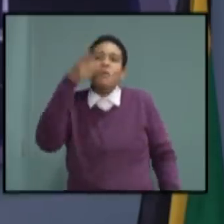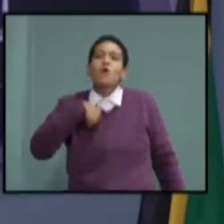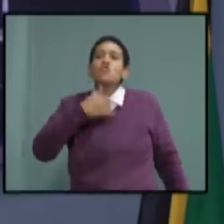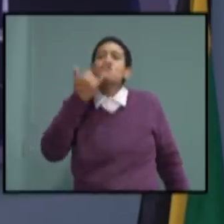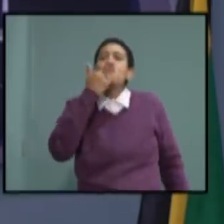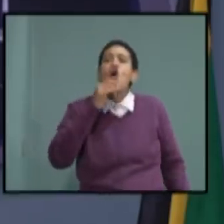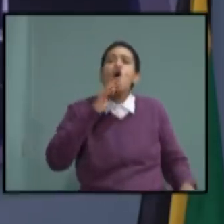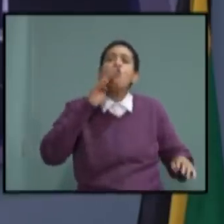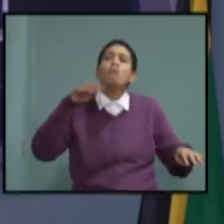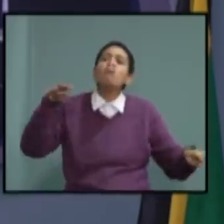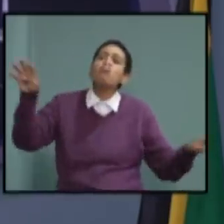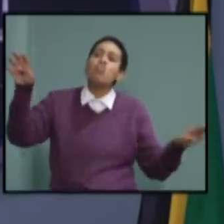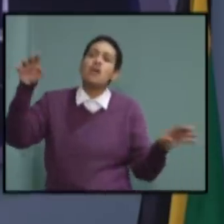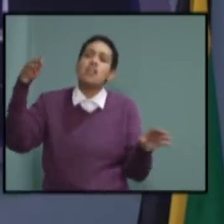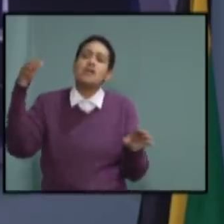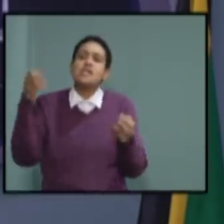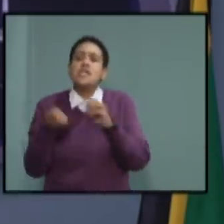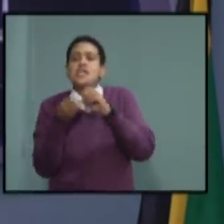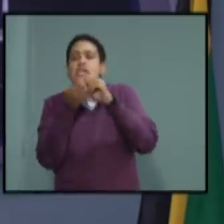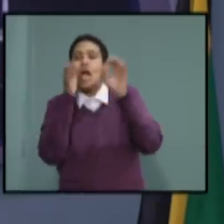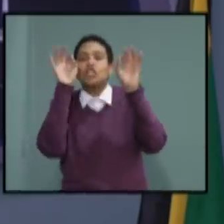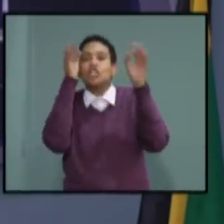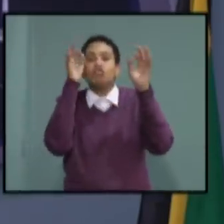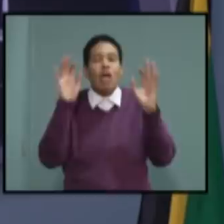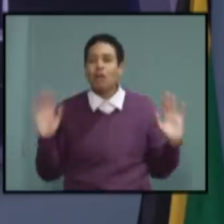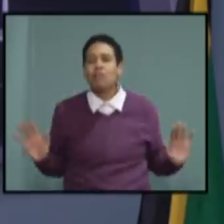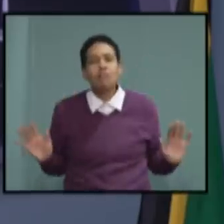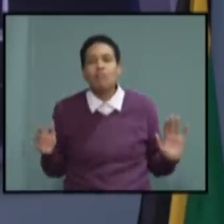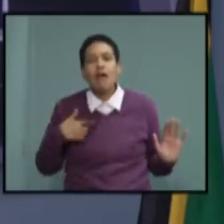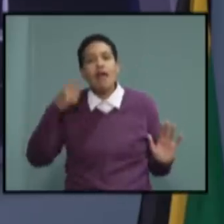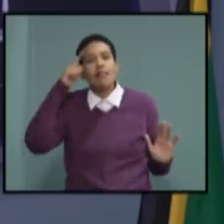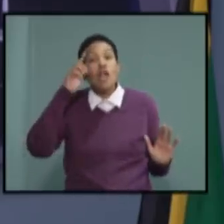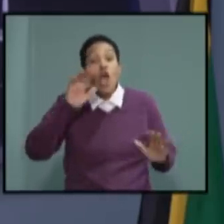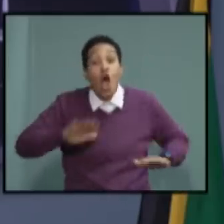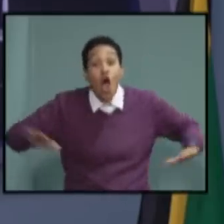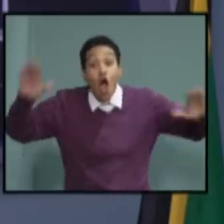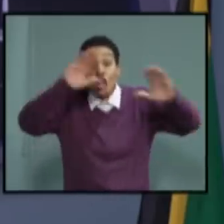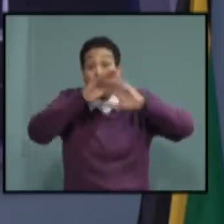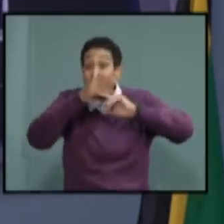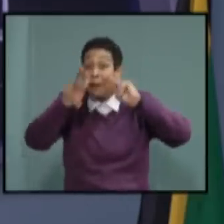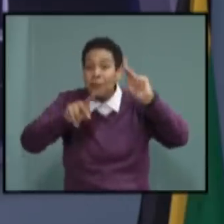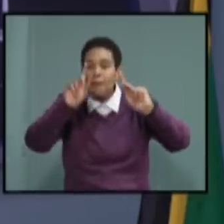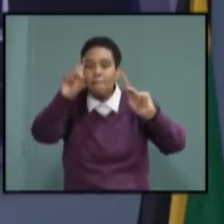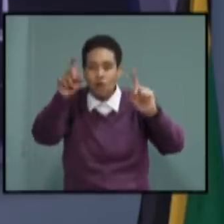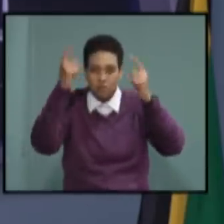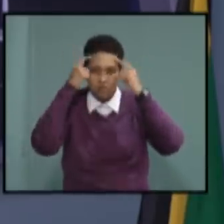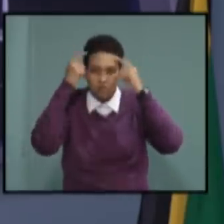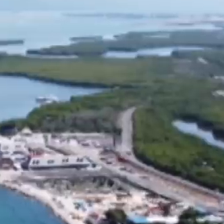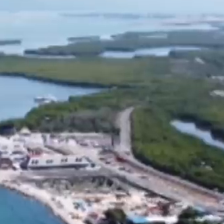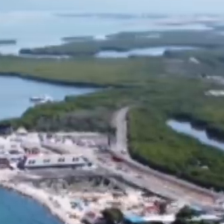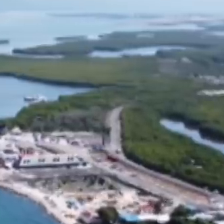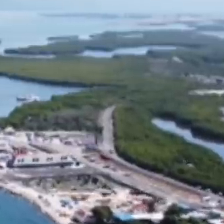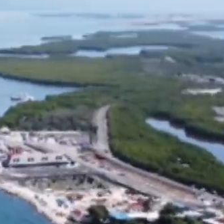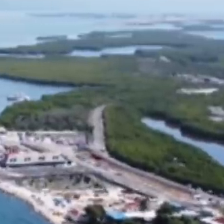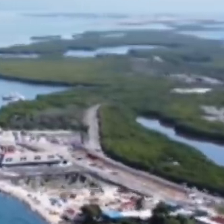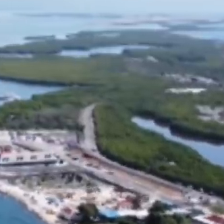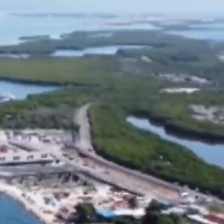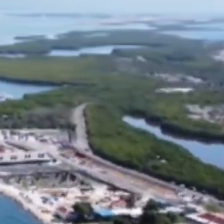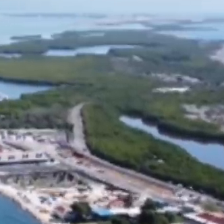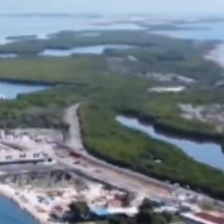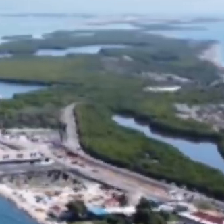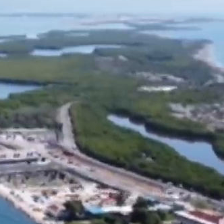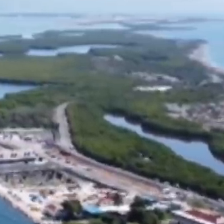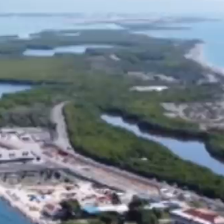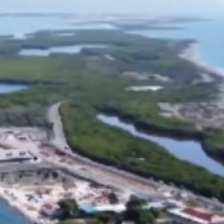misinform and distract. I think all Jamaicans know we must remain focused. This development